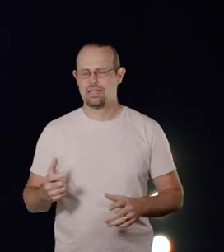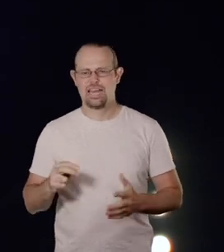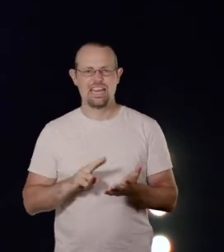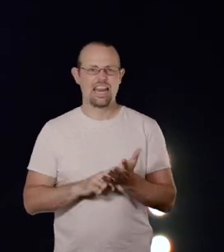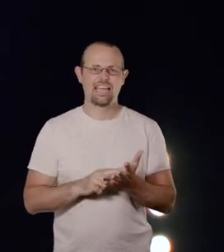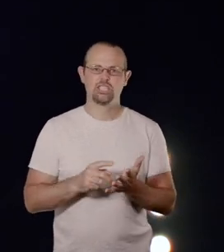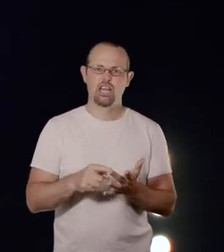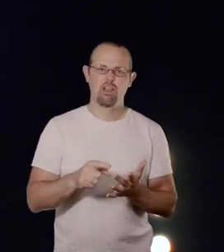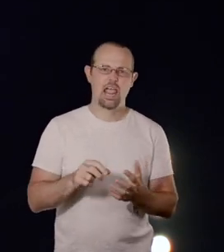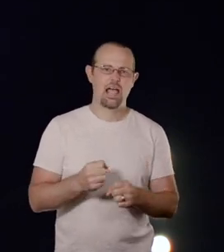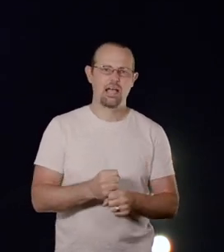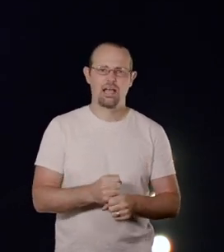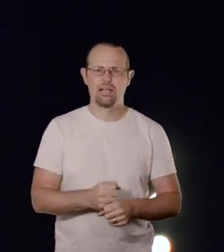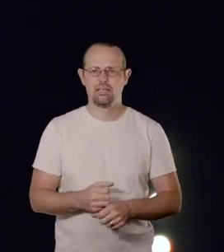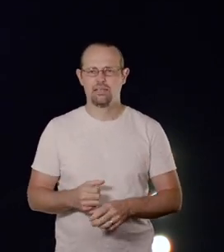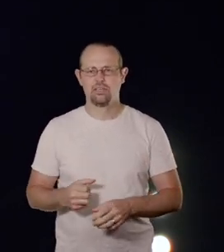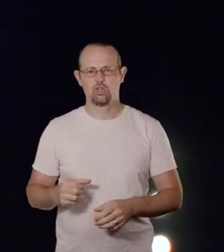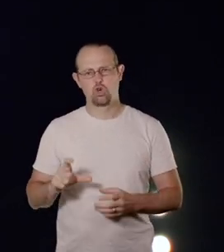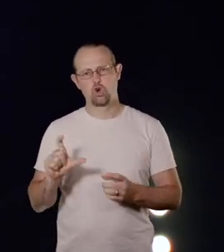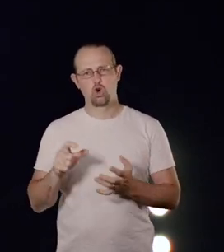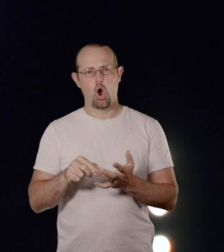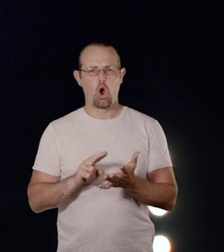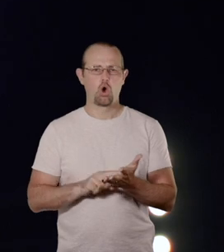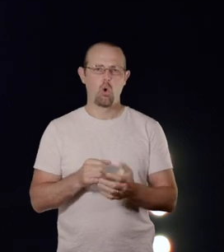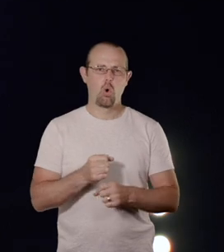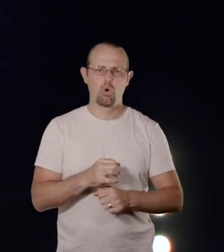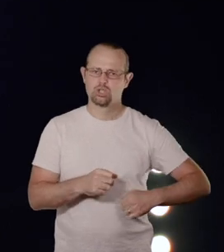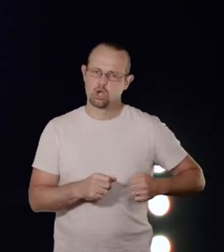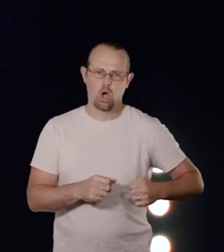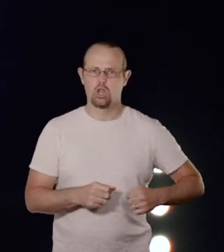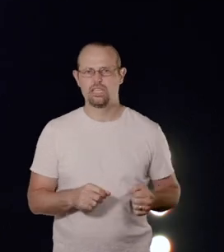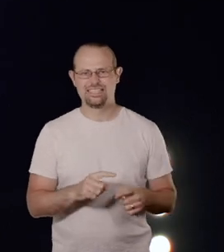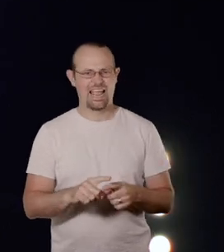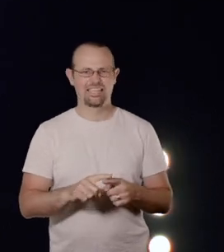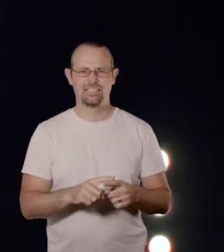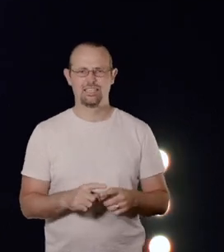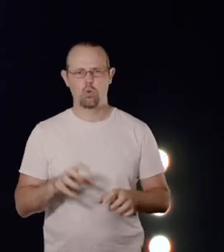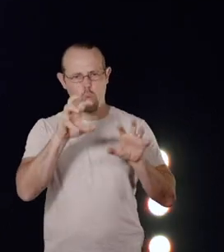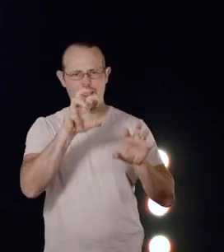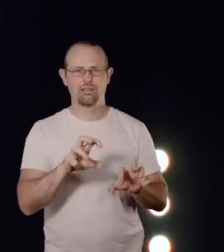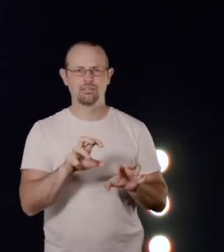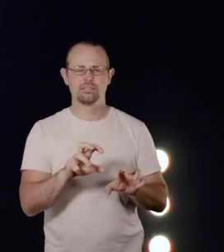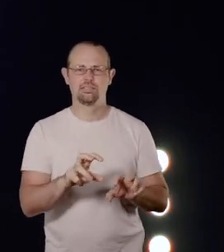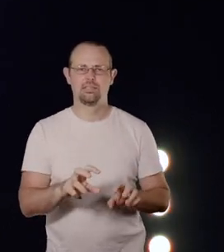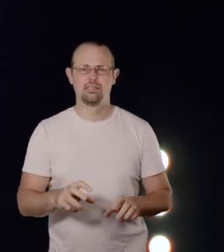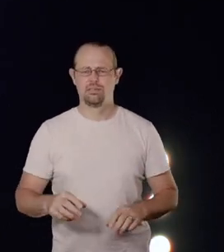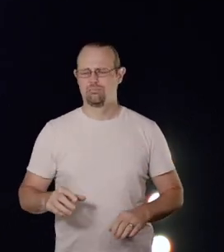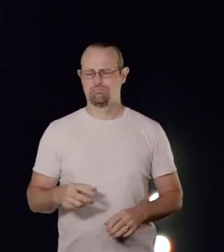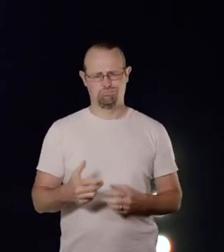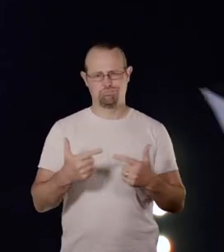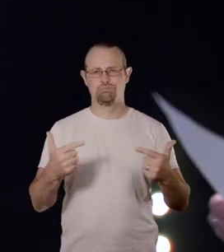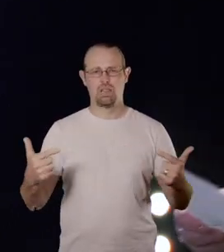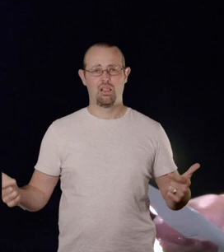Tanzania, Sierra Leone, DR Congo, England, Scotland, Wales, Norway, Taiwan. So